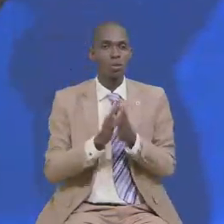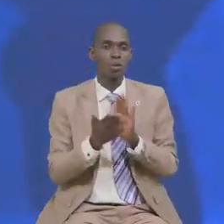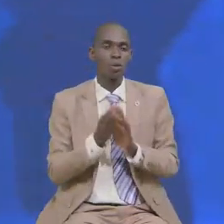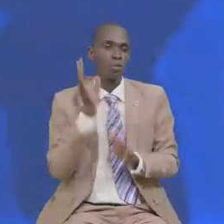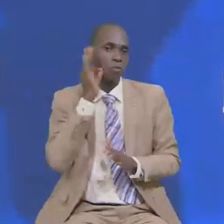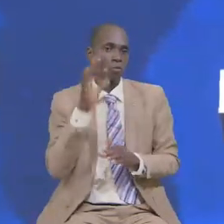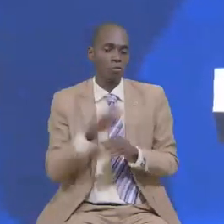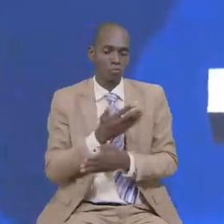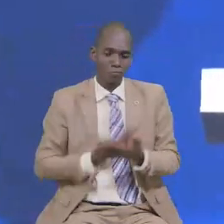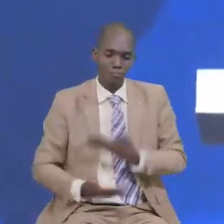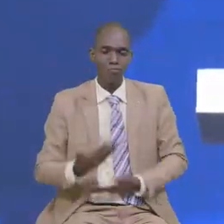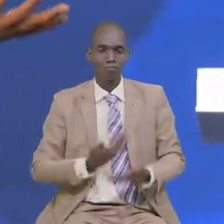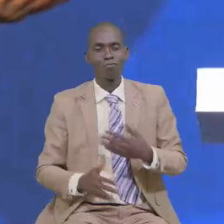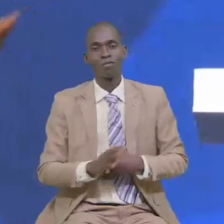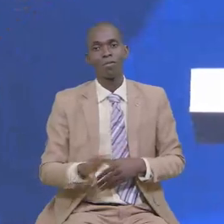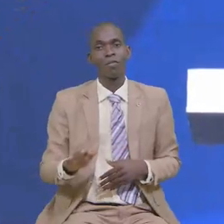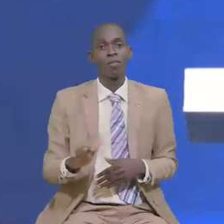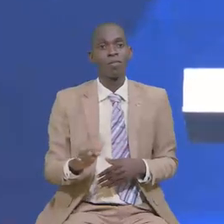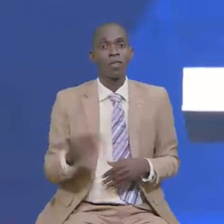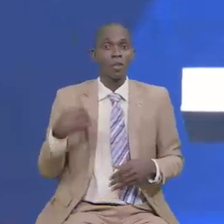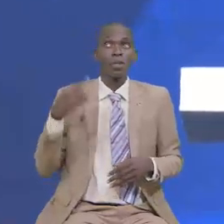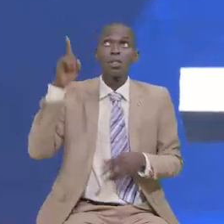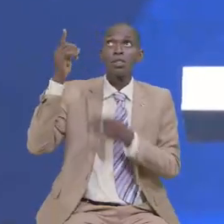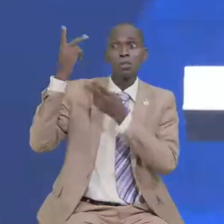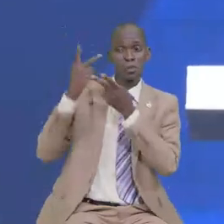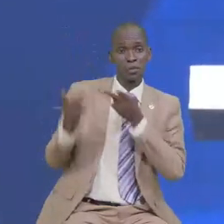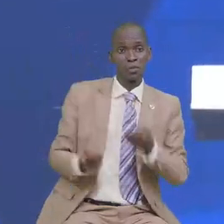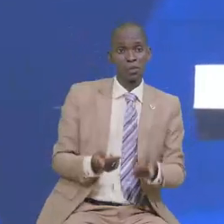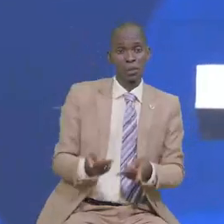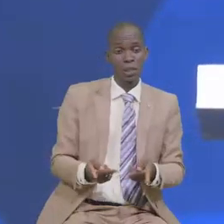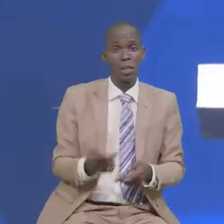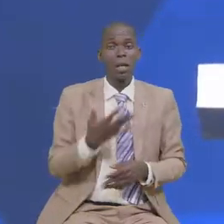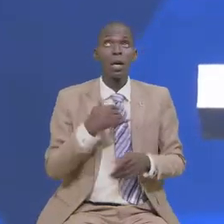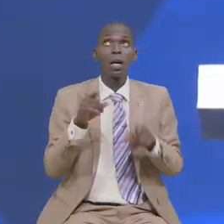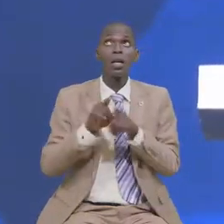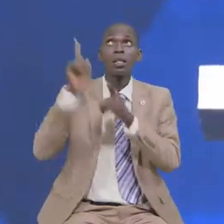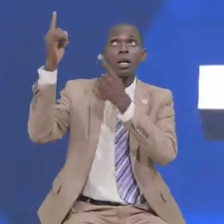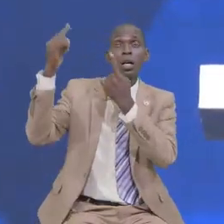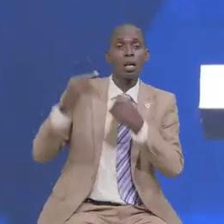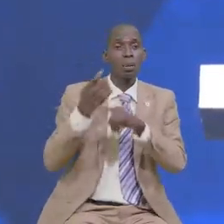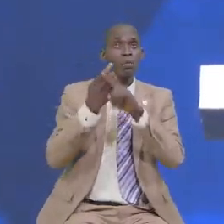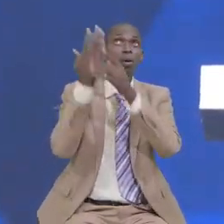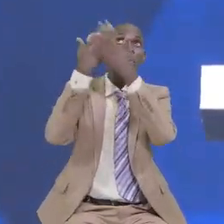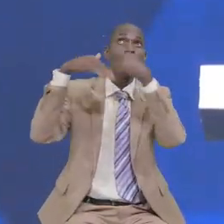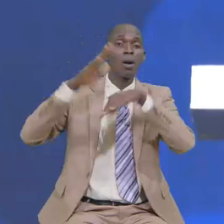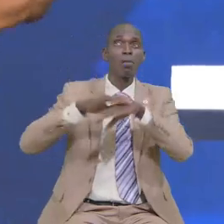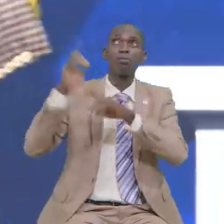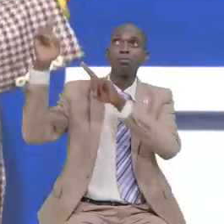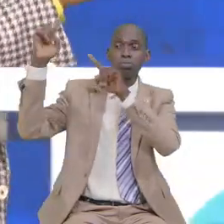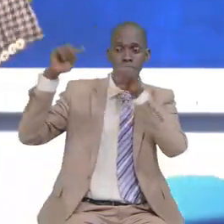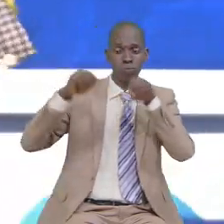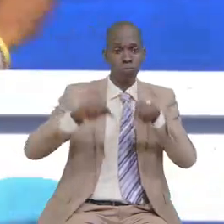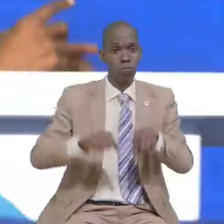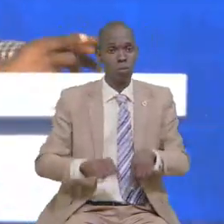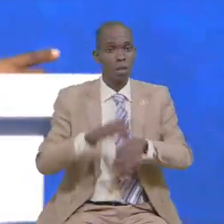When he visits, as he visits, as he came from heaven to earth, he